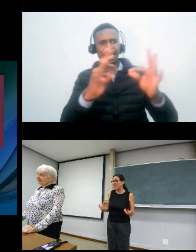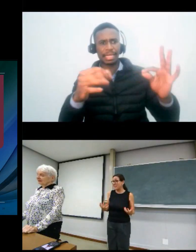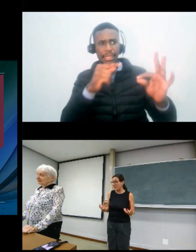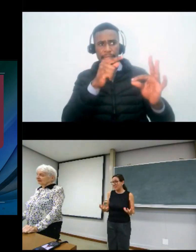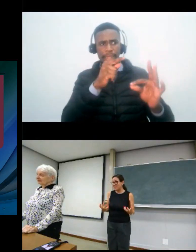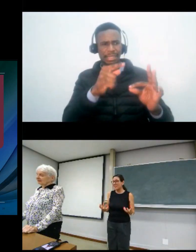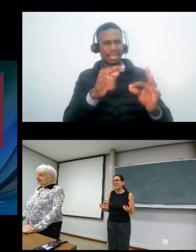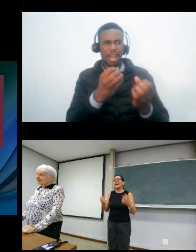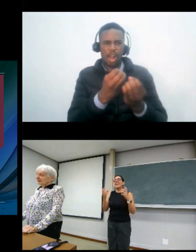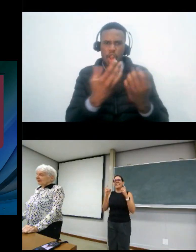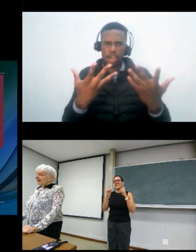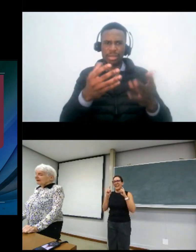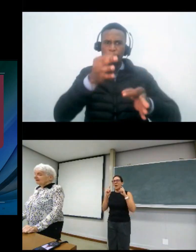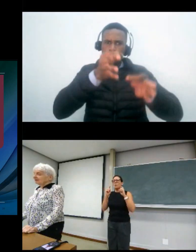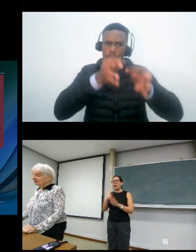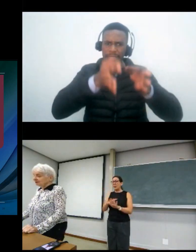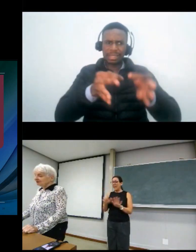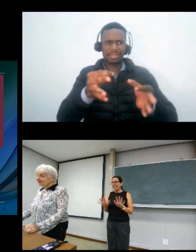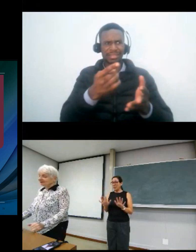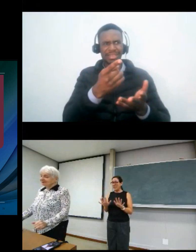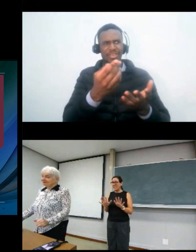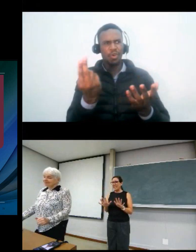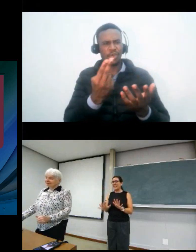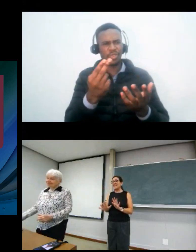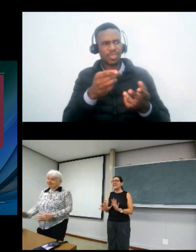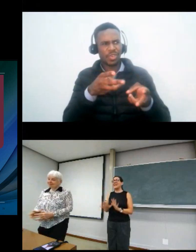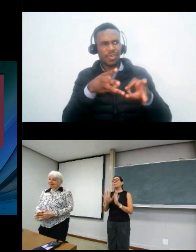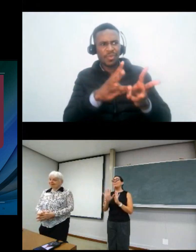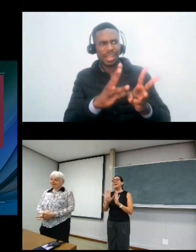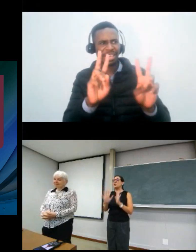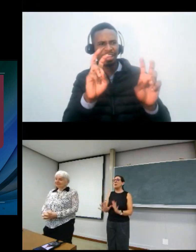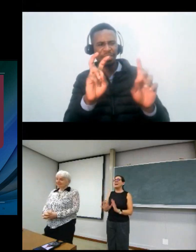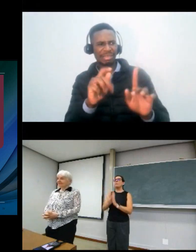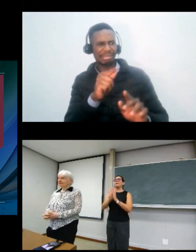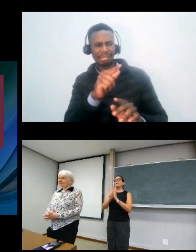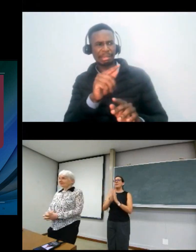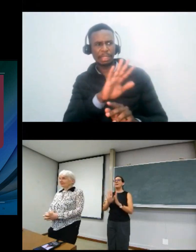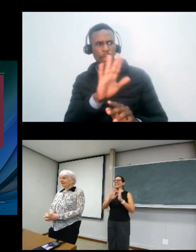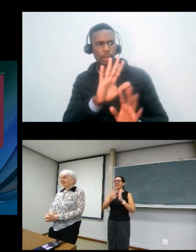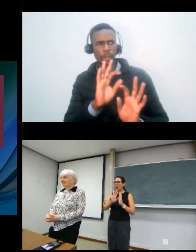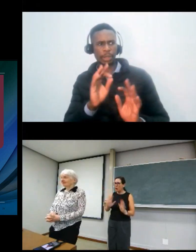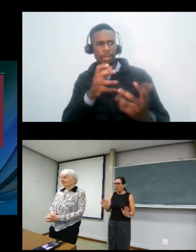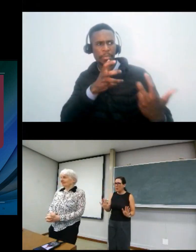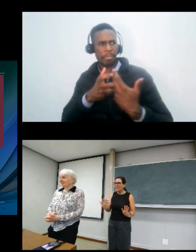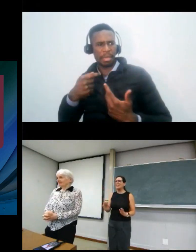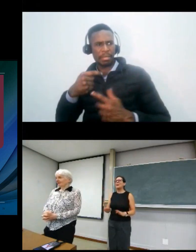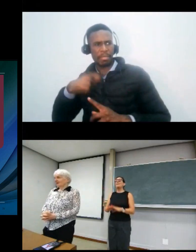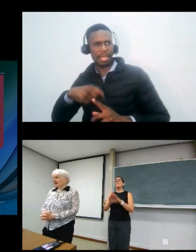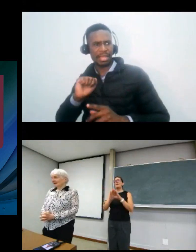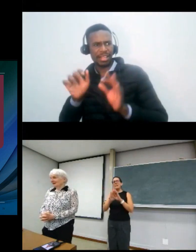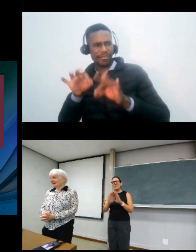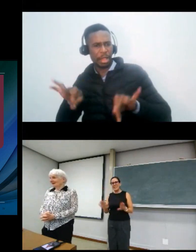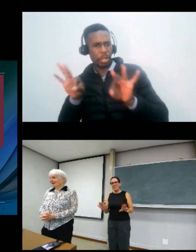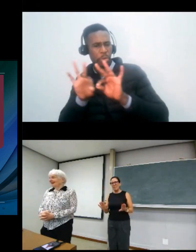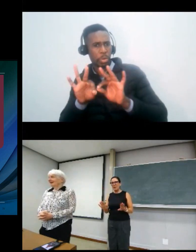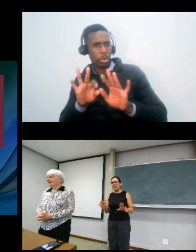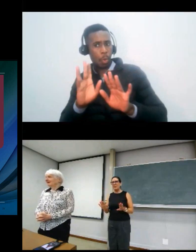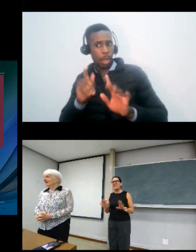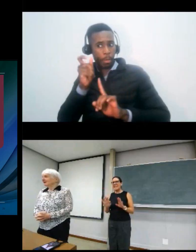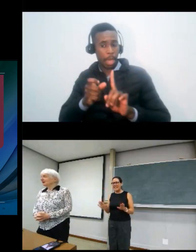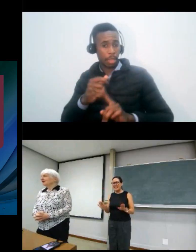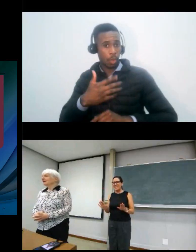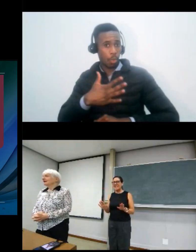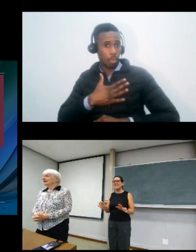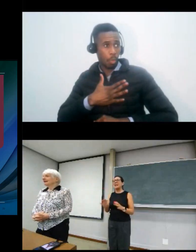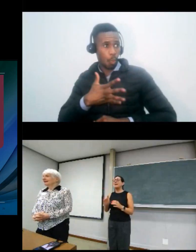to produce that sentence? We only had 20 sentences, and we made sure they were very innocuous, very